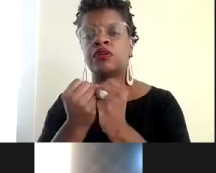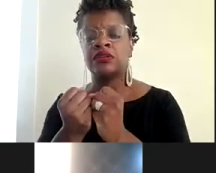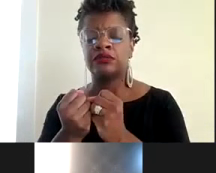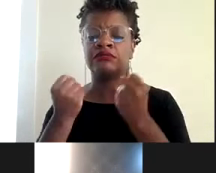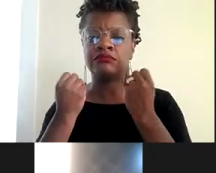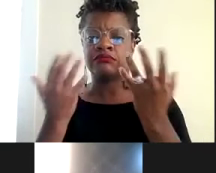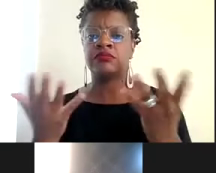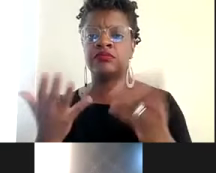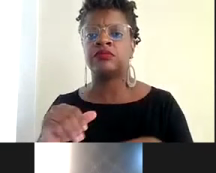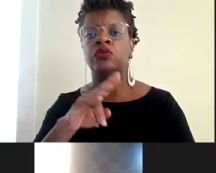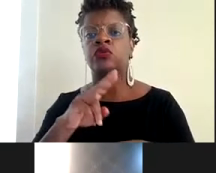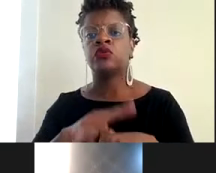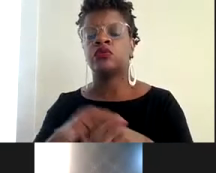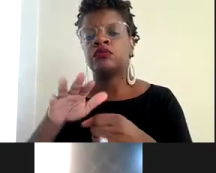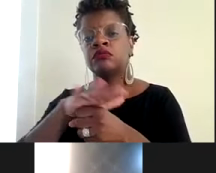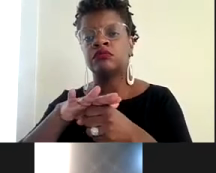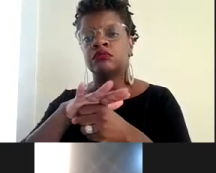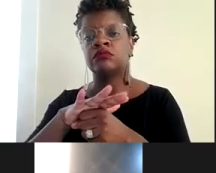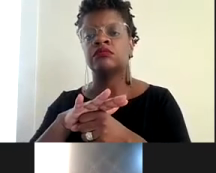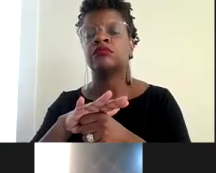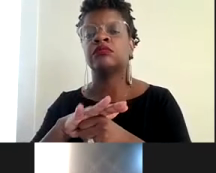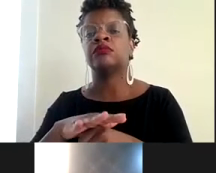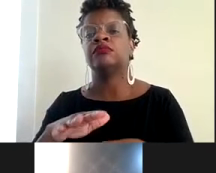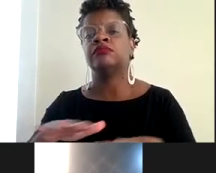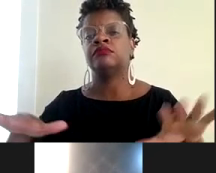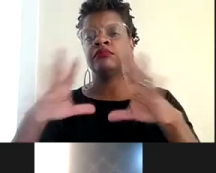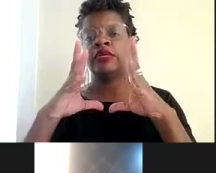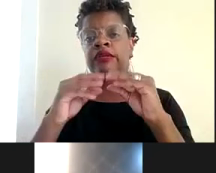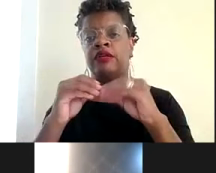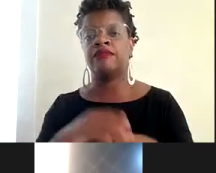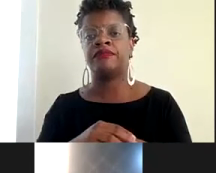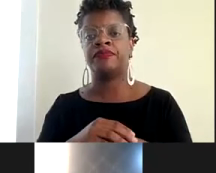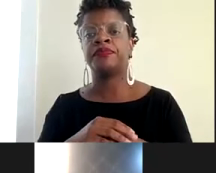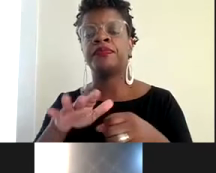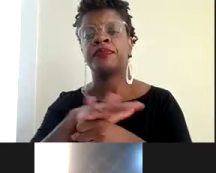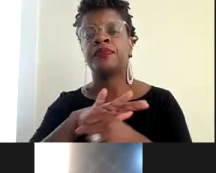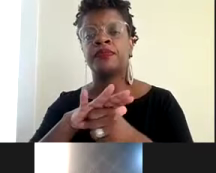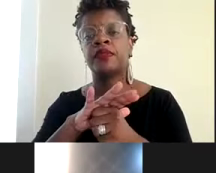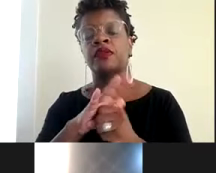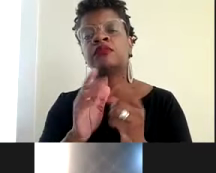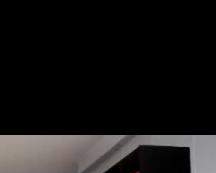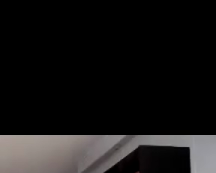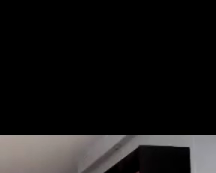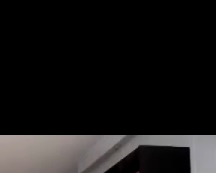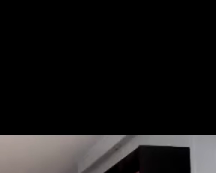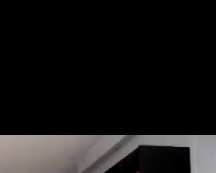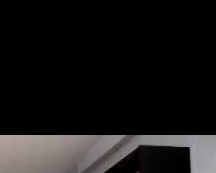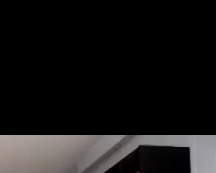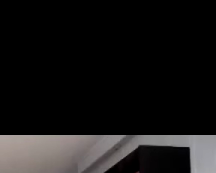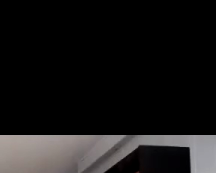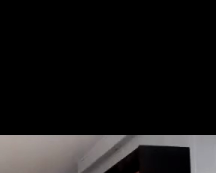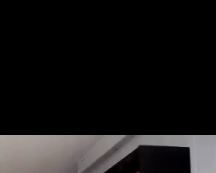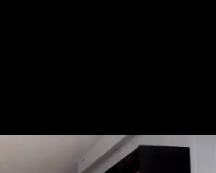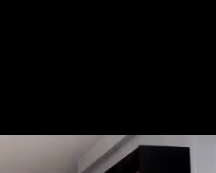local, state, and national conferences. Dr. Wright consults locally and nationally about the education of Black boys.